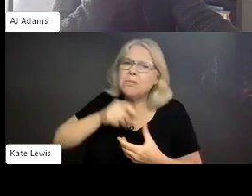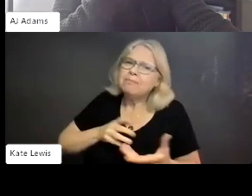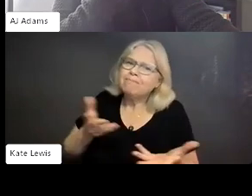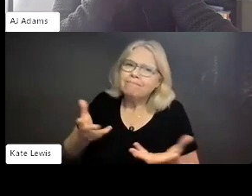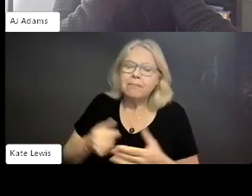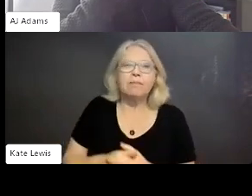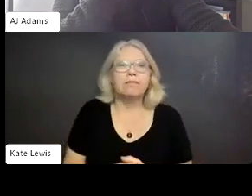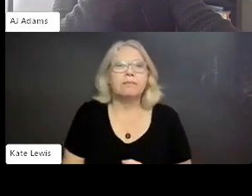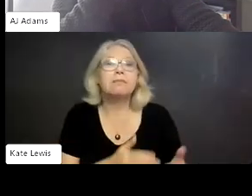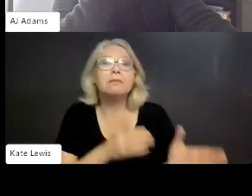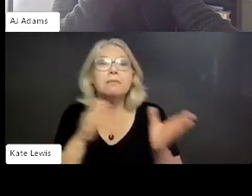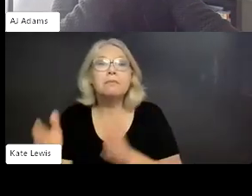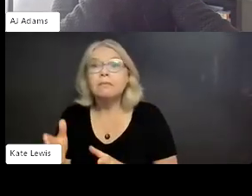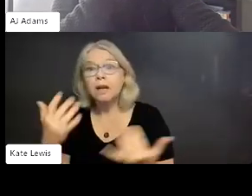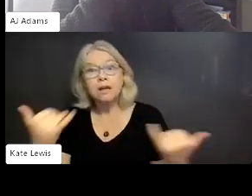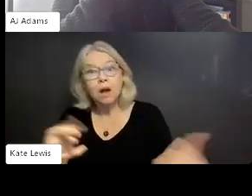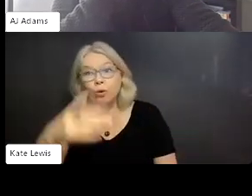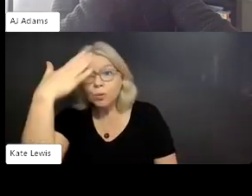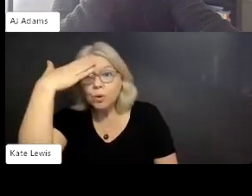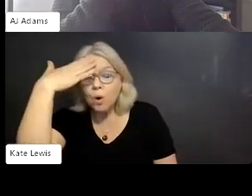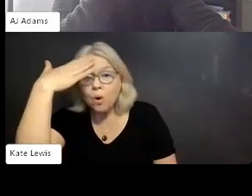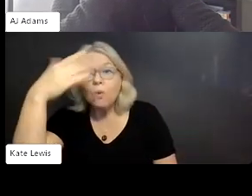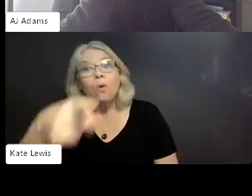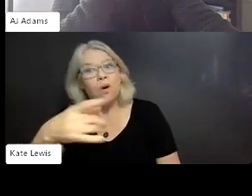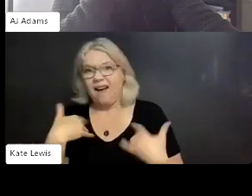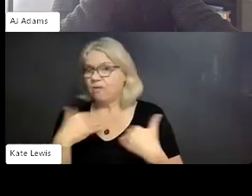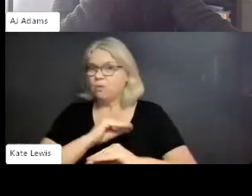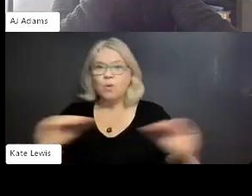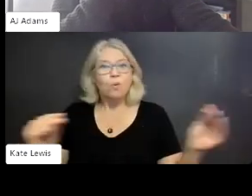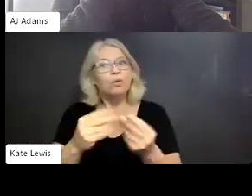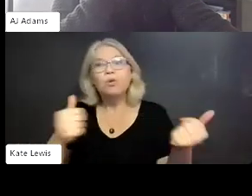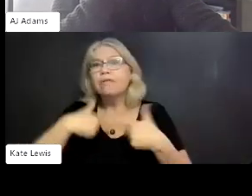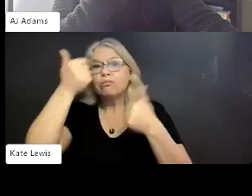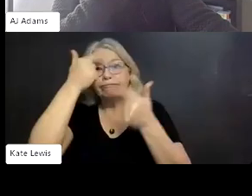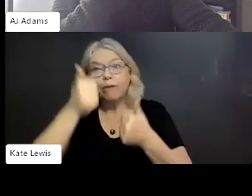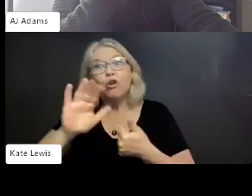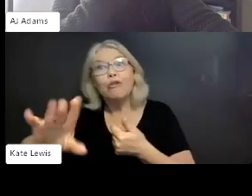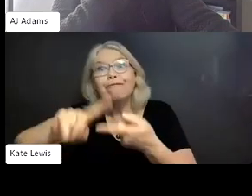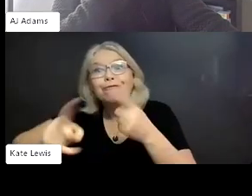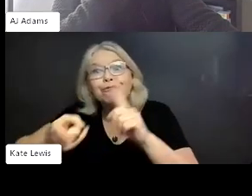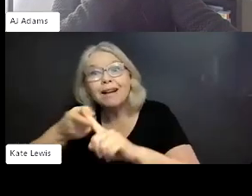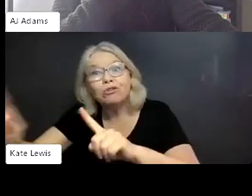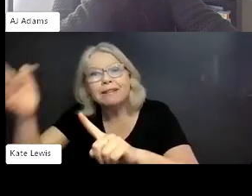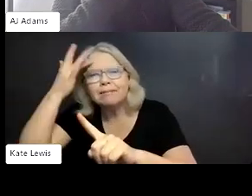for dementia. And your friend's illness is progressing. My wife. She's my wife, doctor.